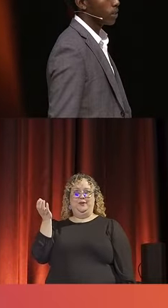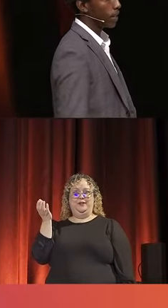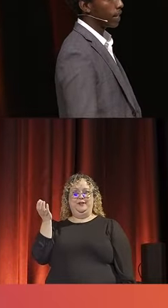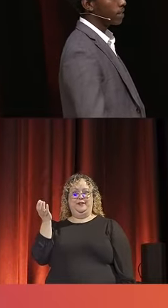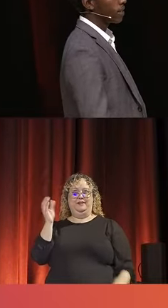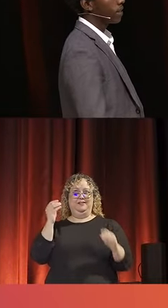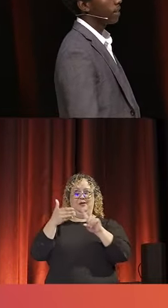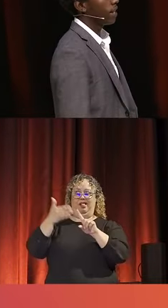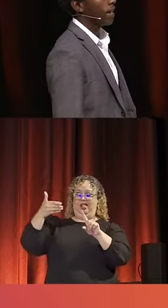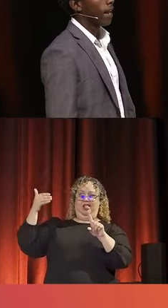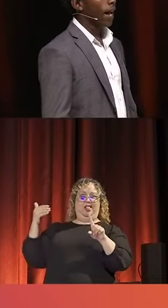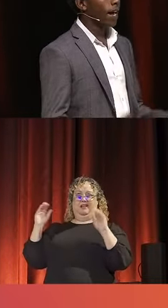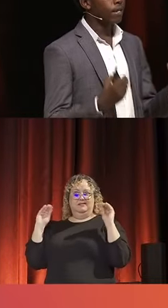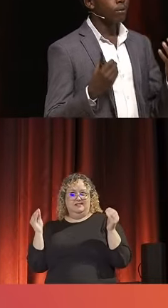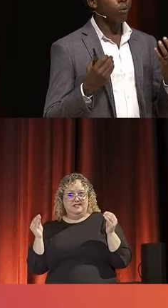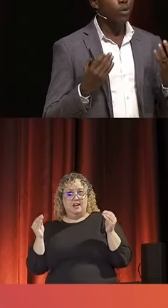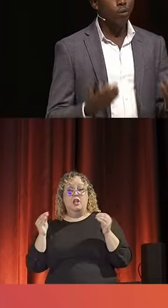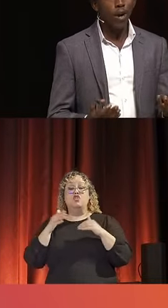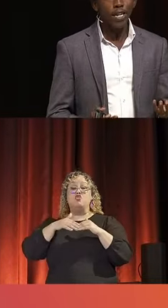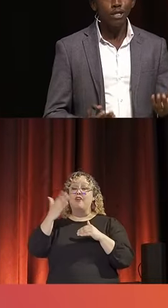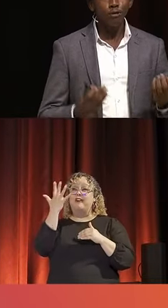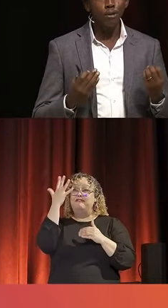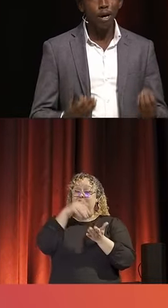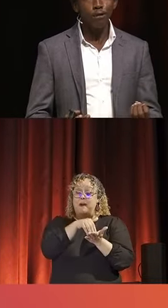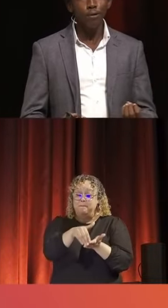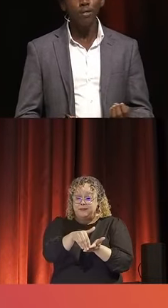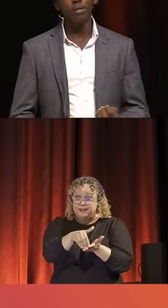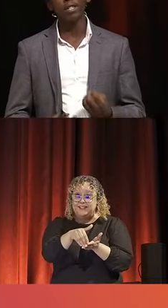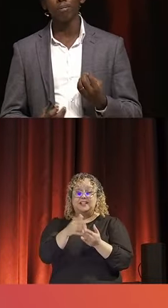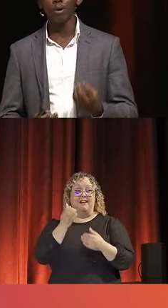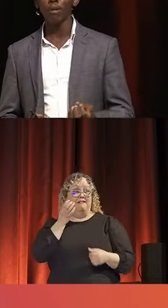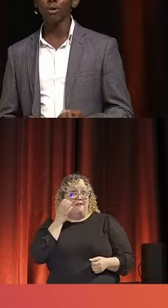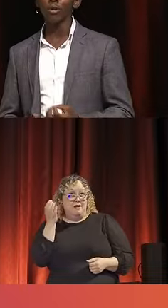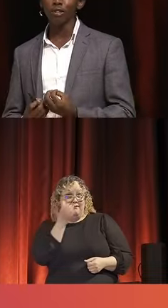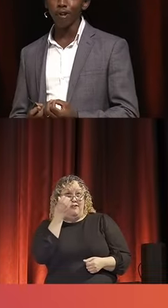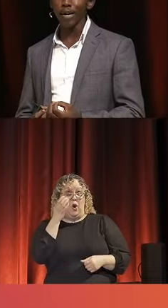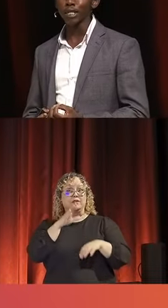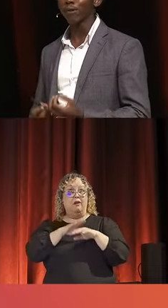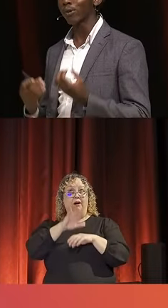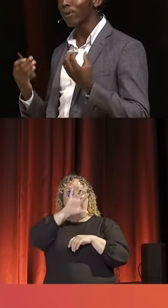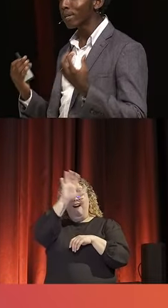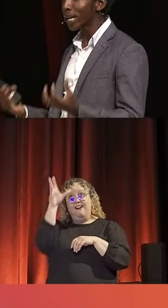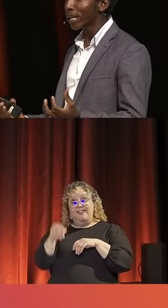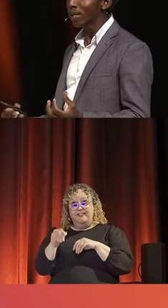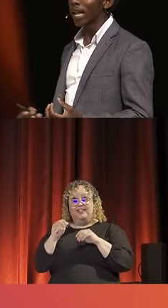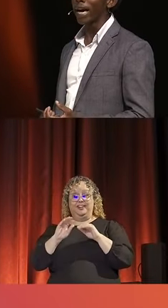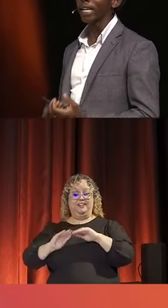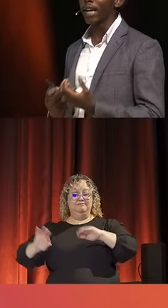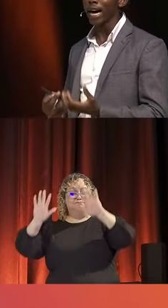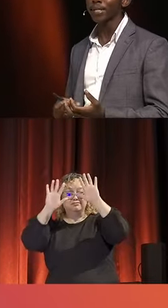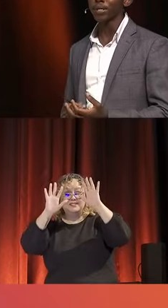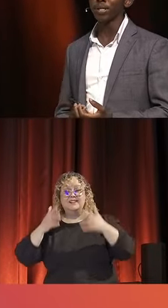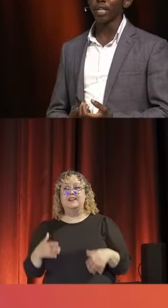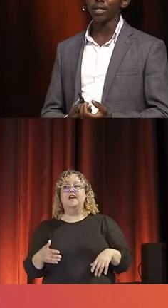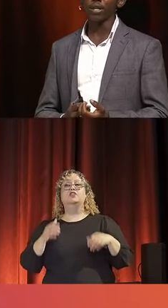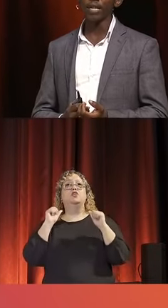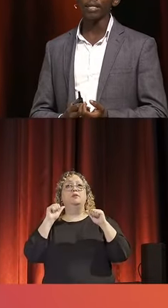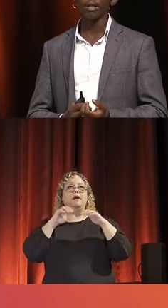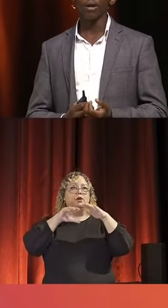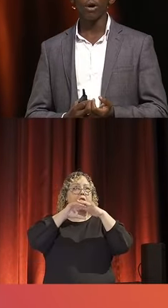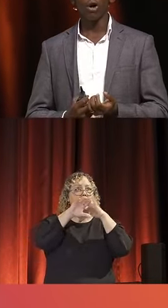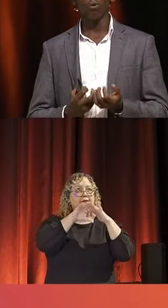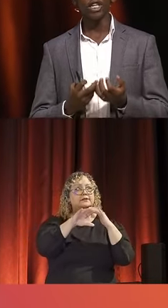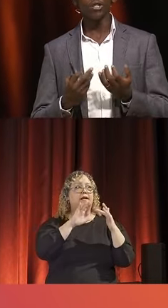on the continent. And with the rise of smartphones as a primary device for getting online and accessing the